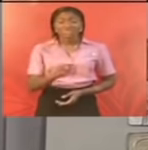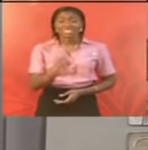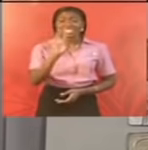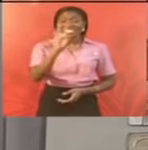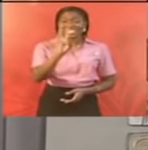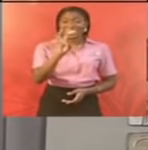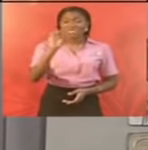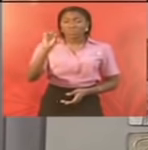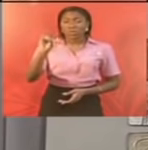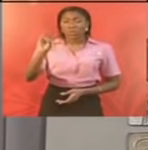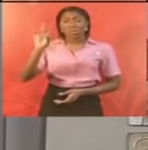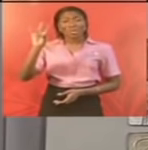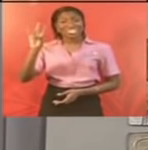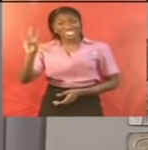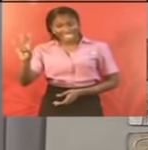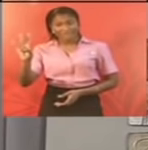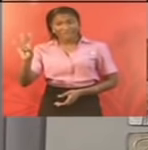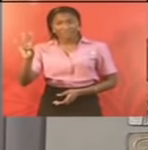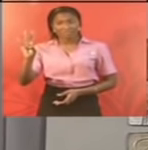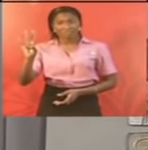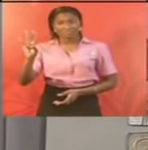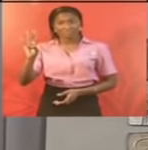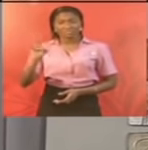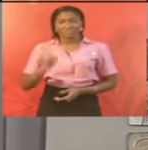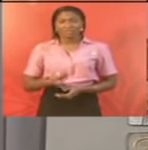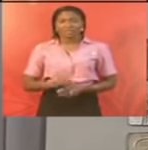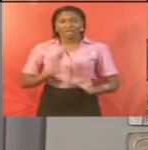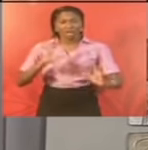1,607, as opposed to the global average of